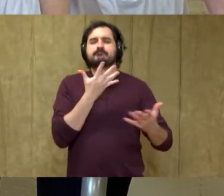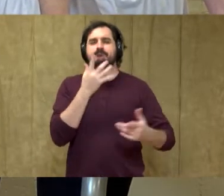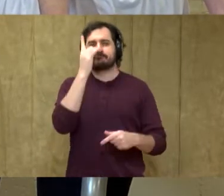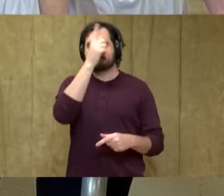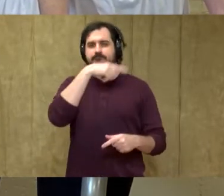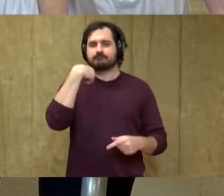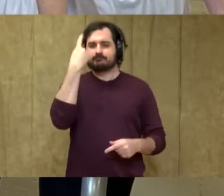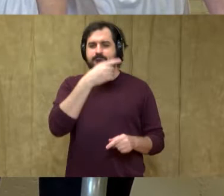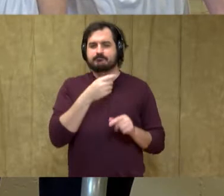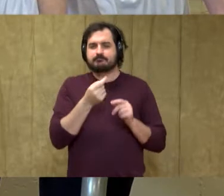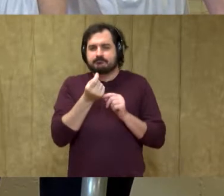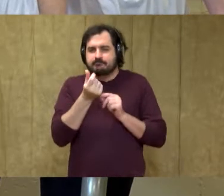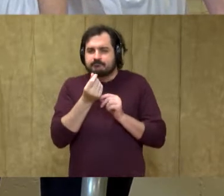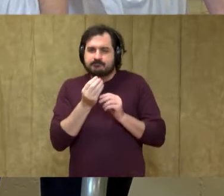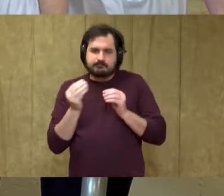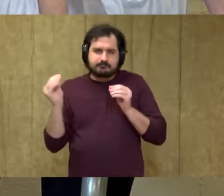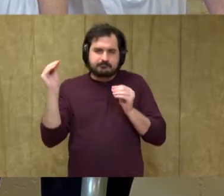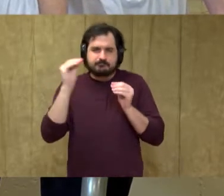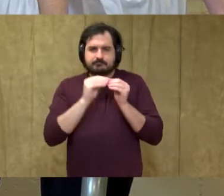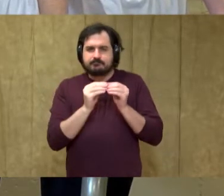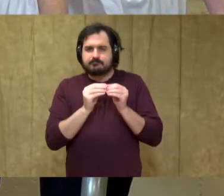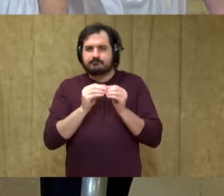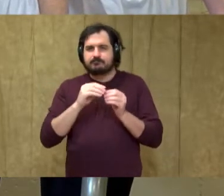a little bit more into more of